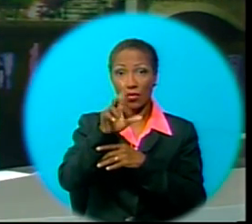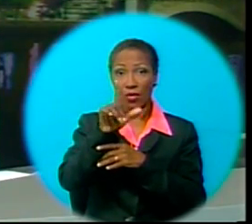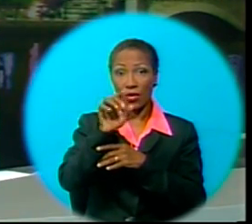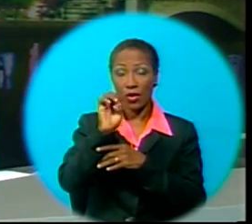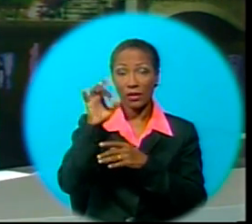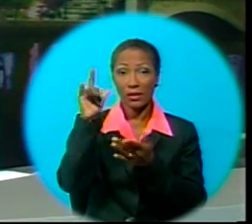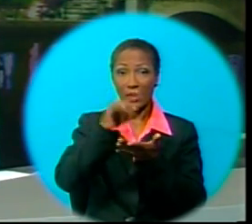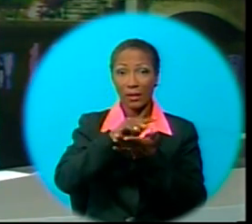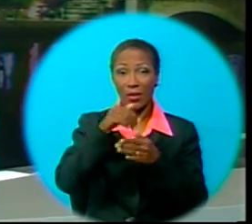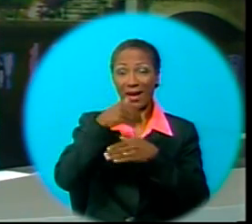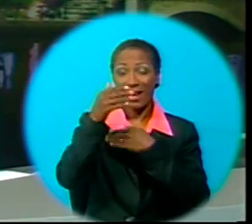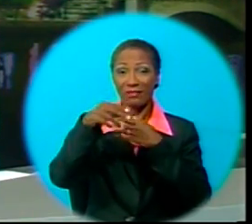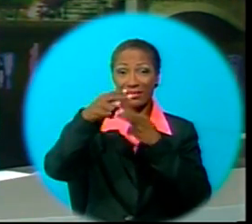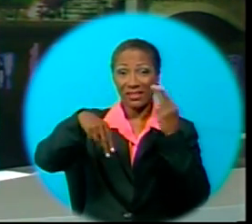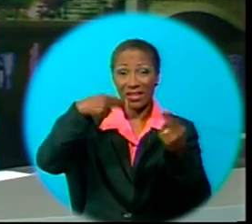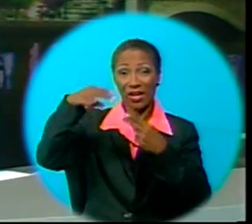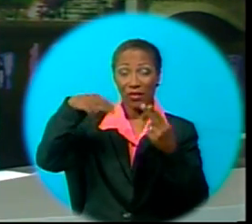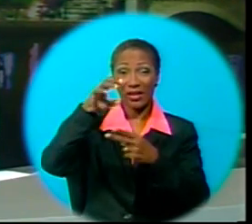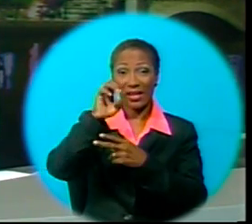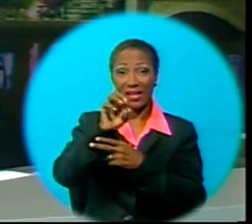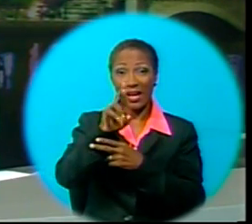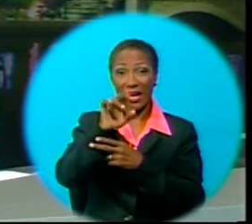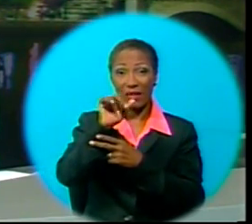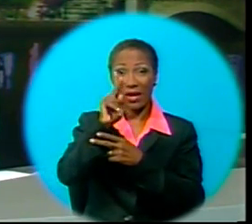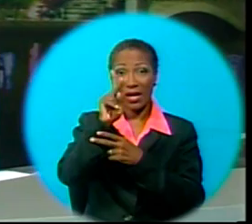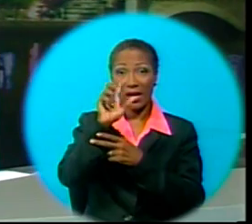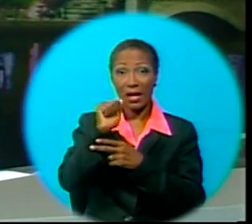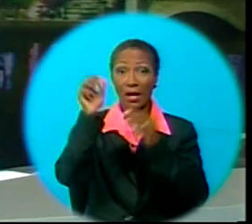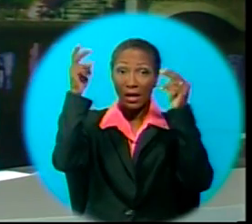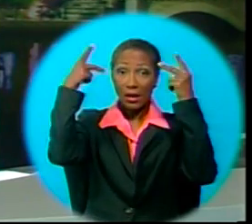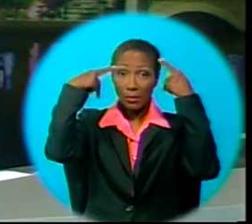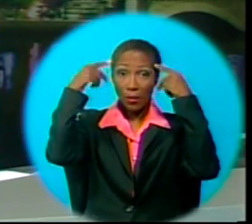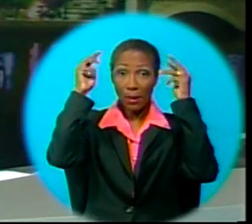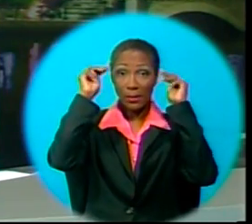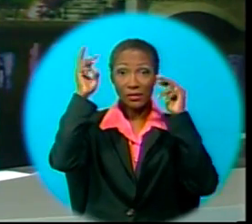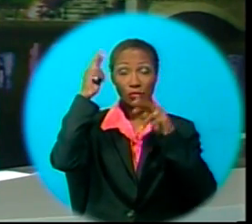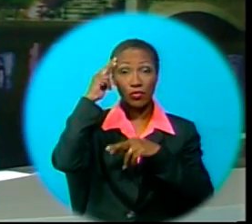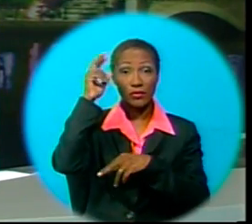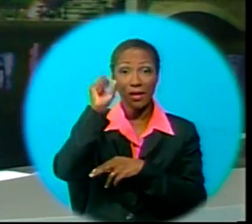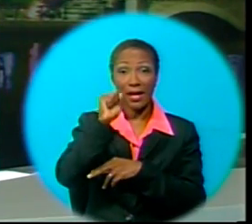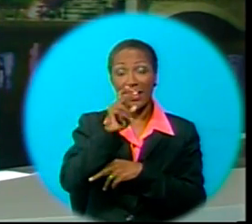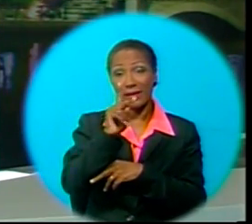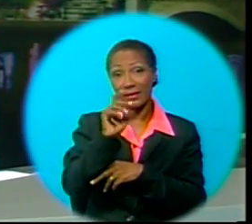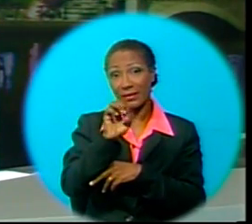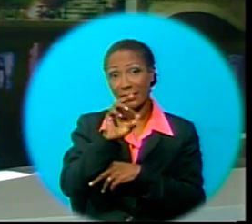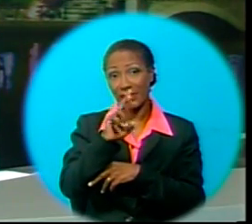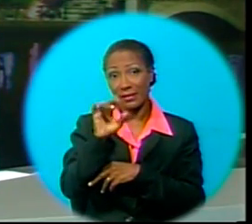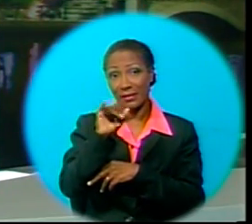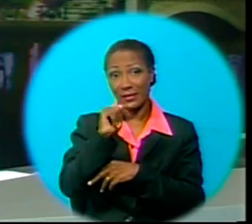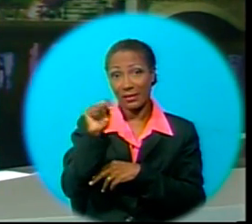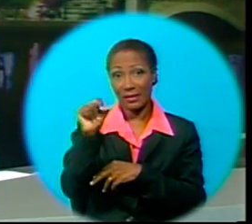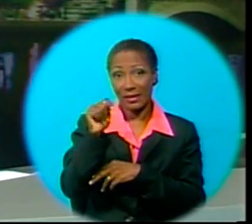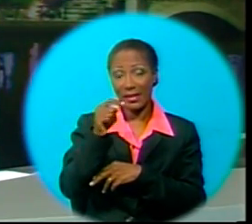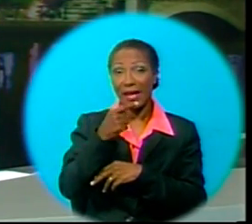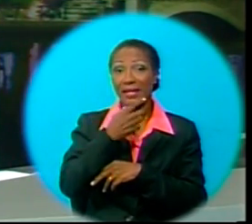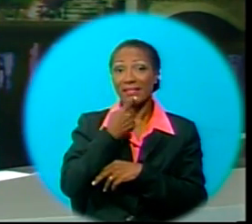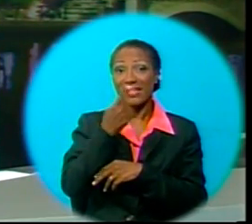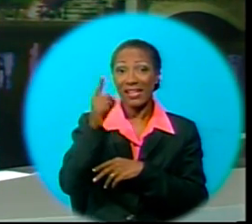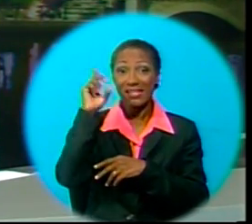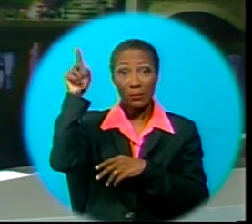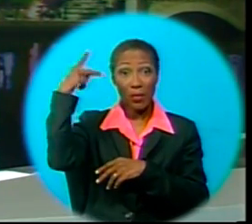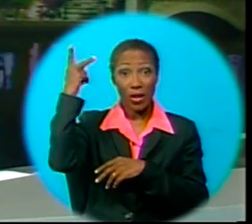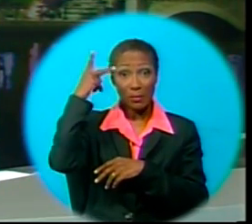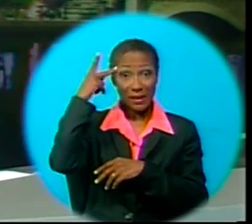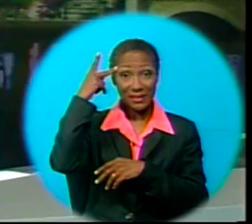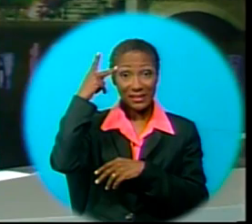Storm Erica. Prime Minister Roosevelt Skerrit has said each elected parliamentarian, meanwhile, including members of the opposition,